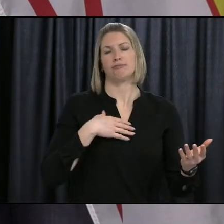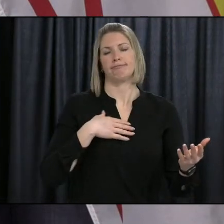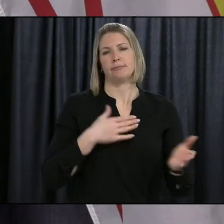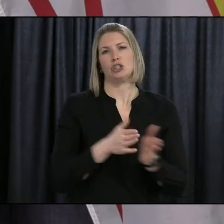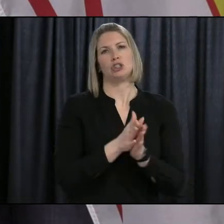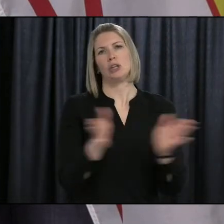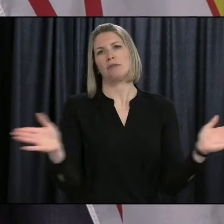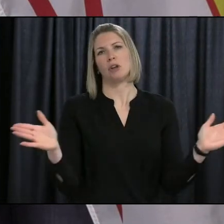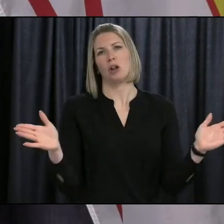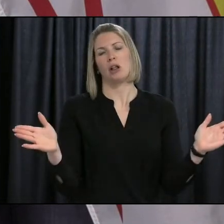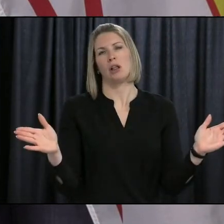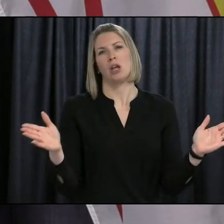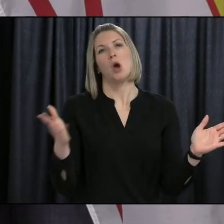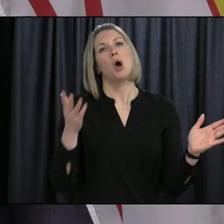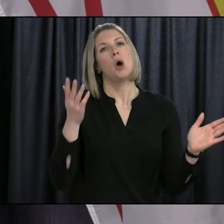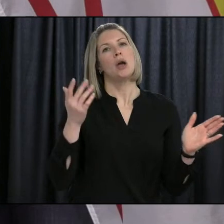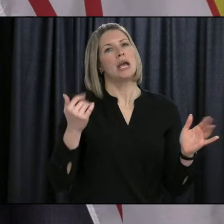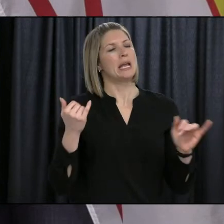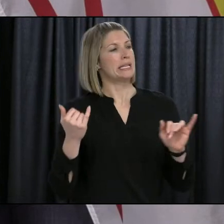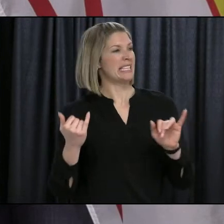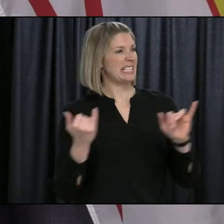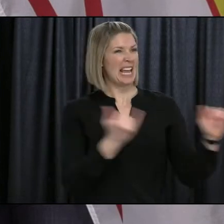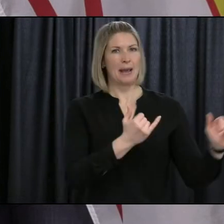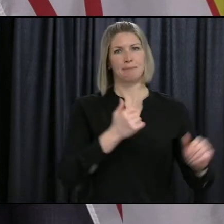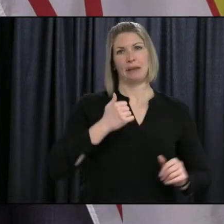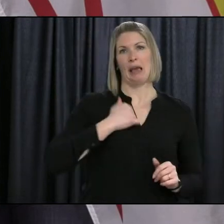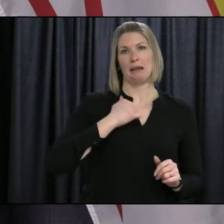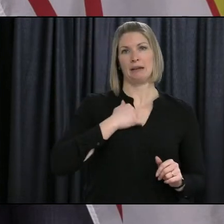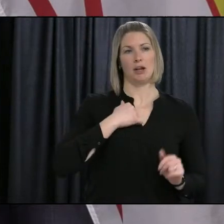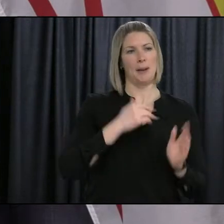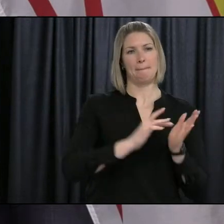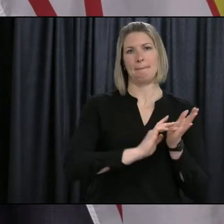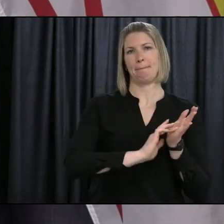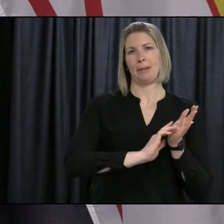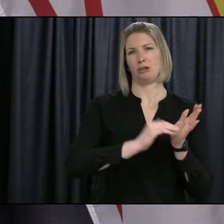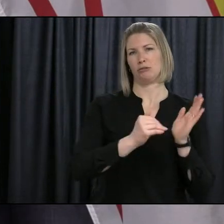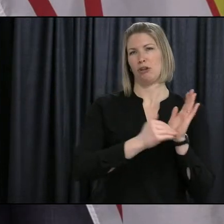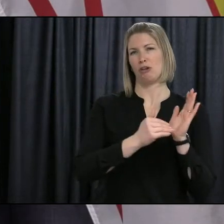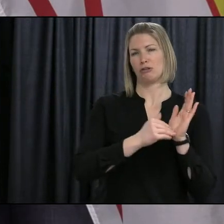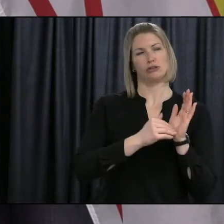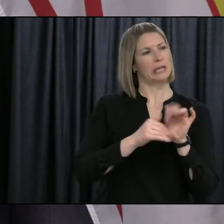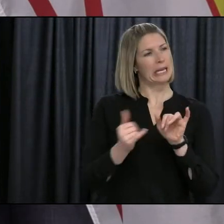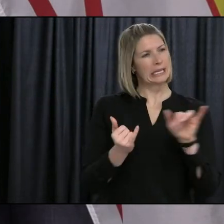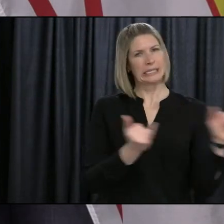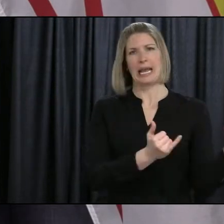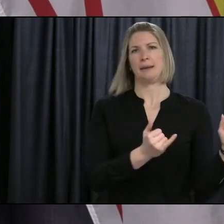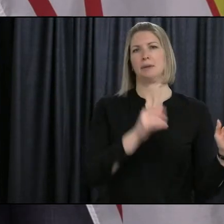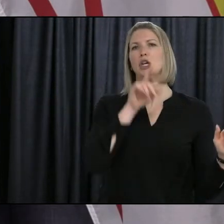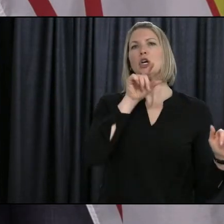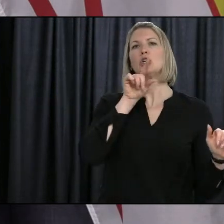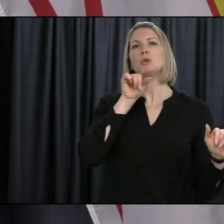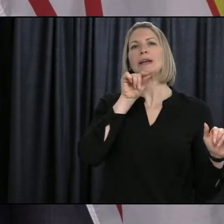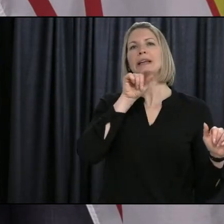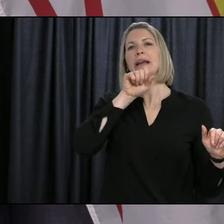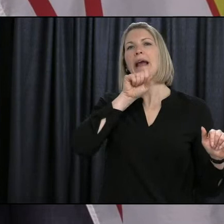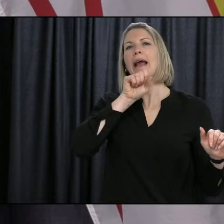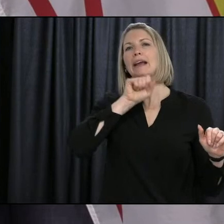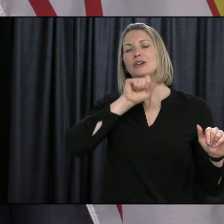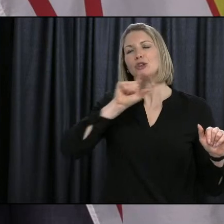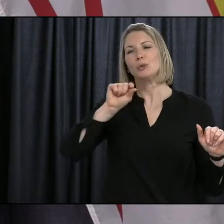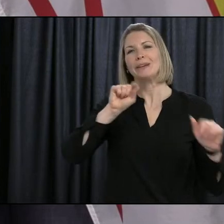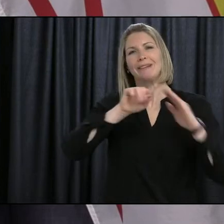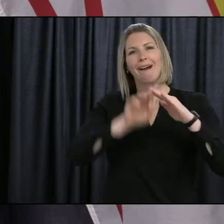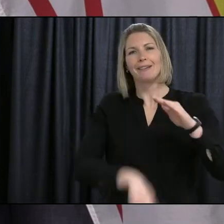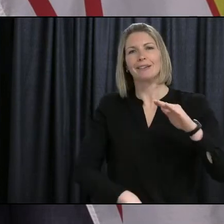country, really, and trying to maintain consistency there. But those are things, just because it's, we may not break it down all the